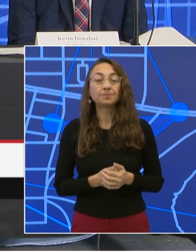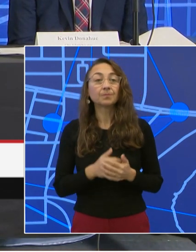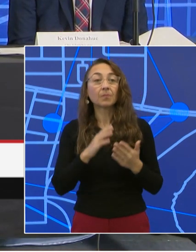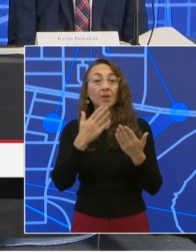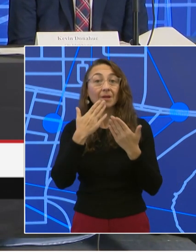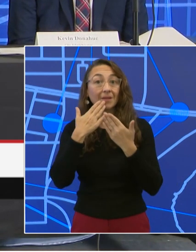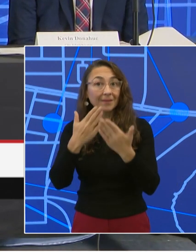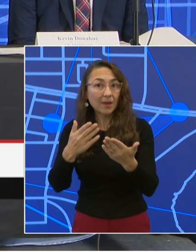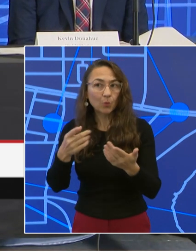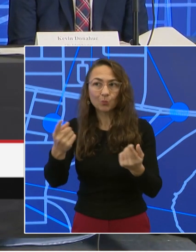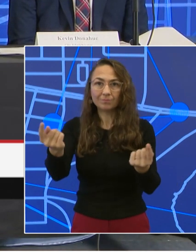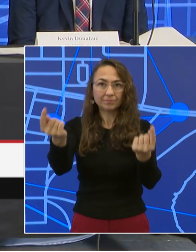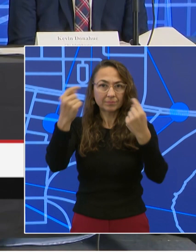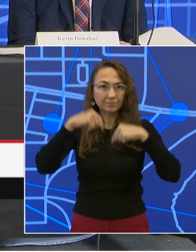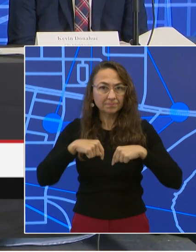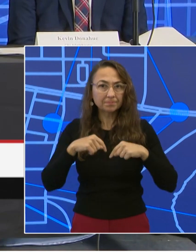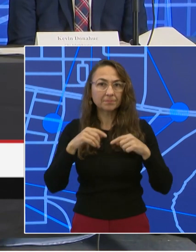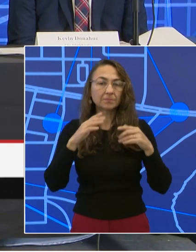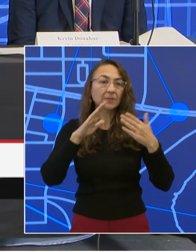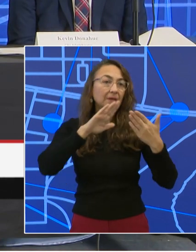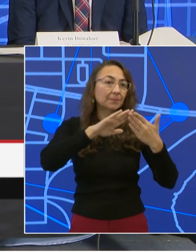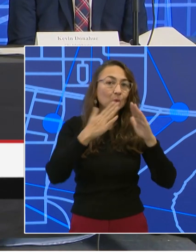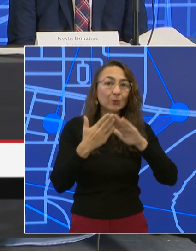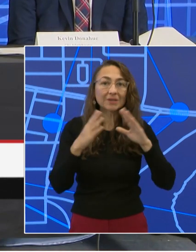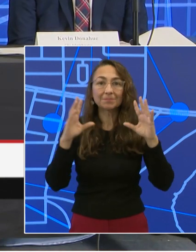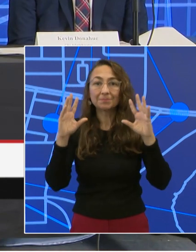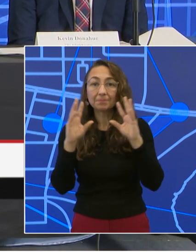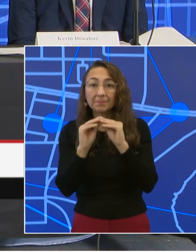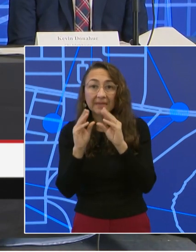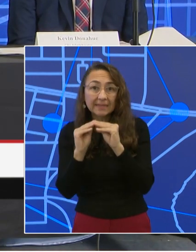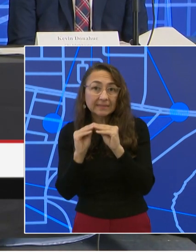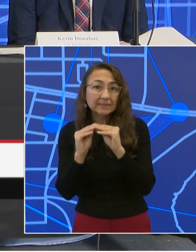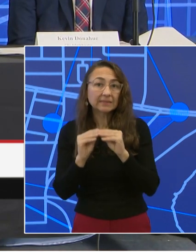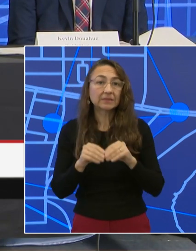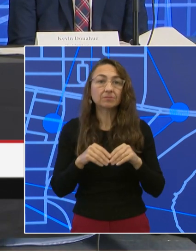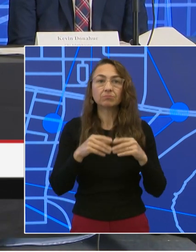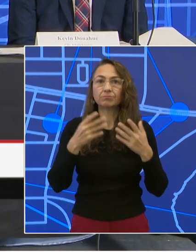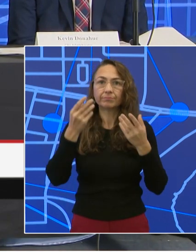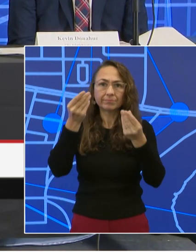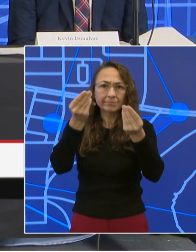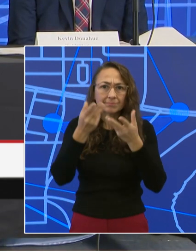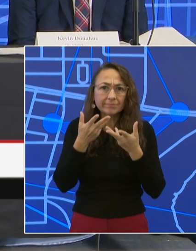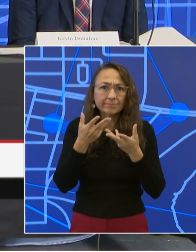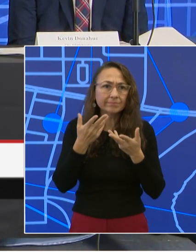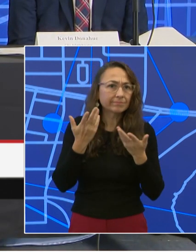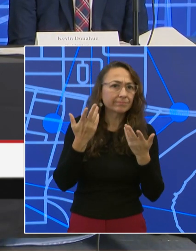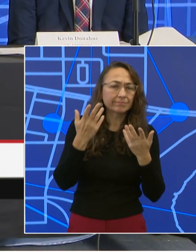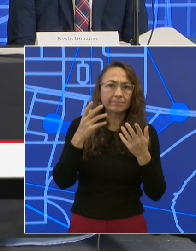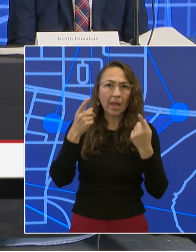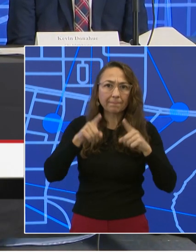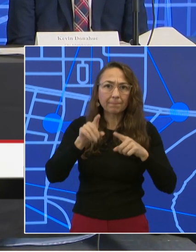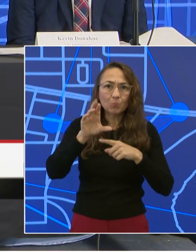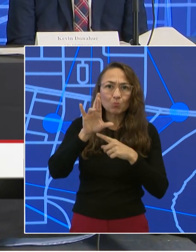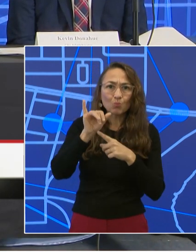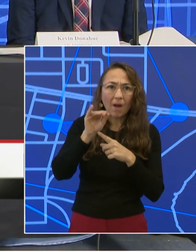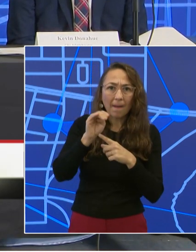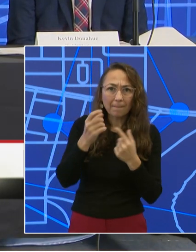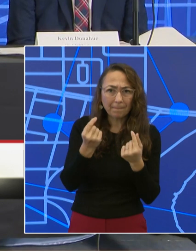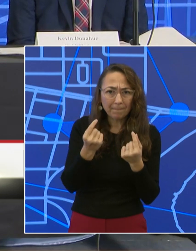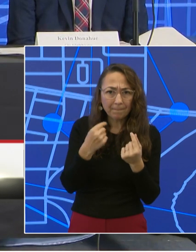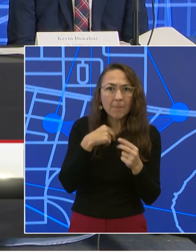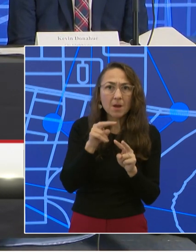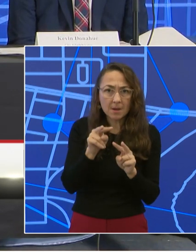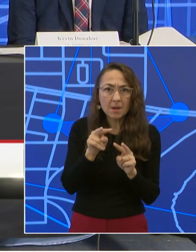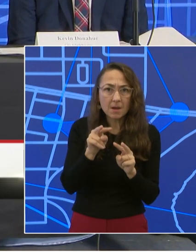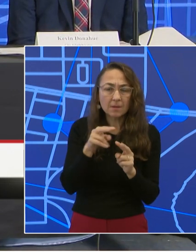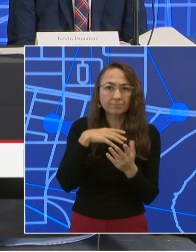to community meetings and letting us know exactly what the impact of crime had been on your family or